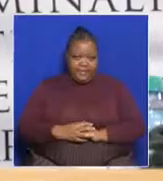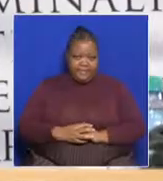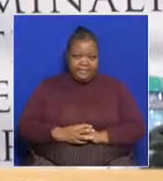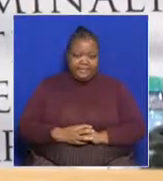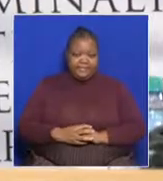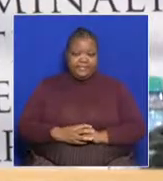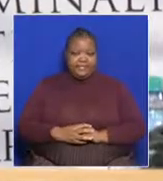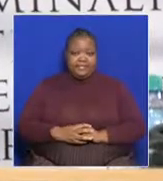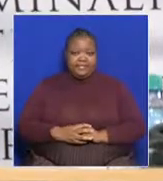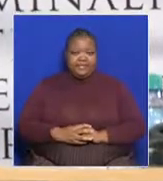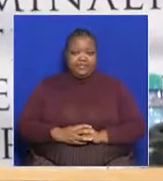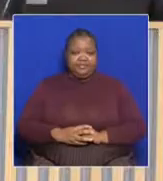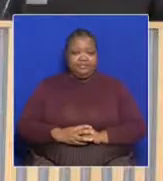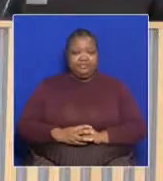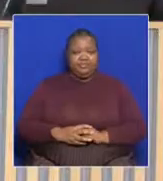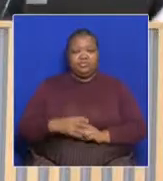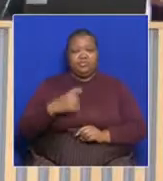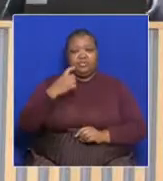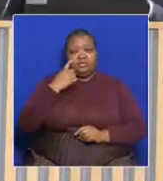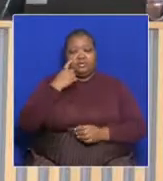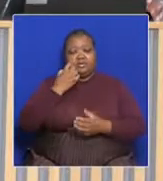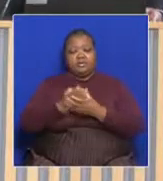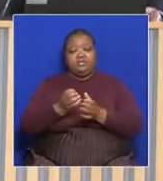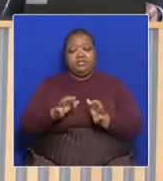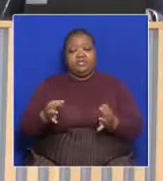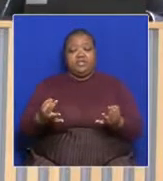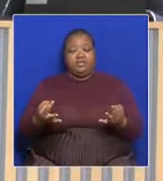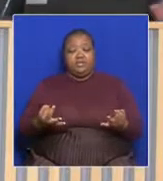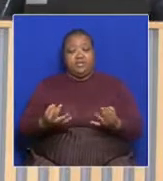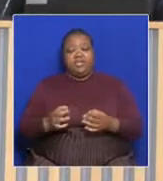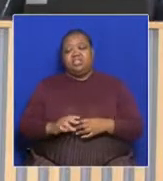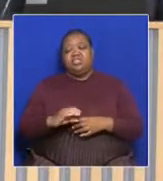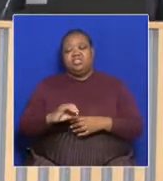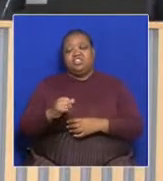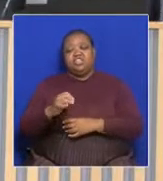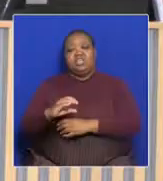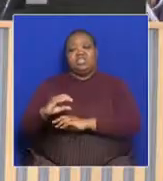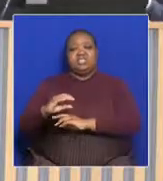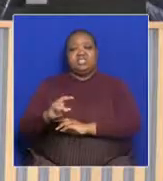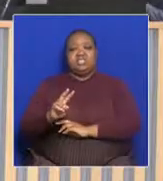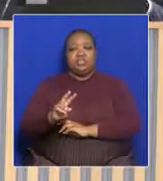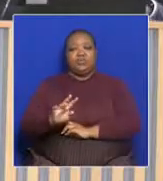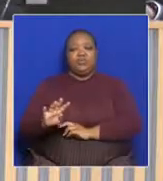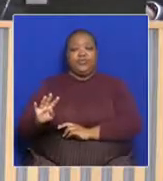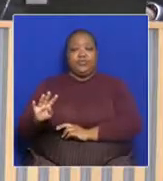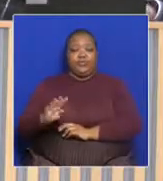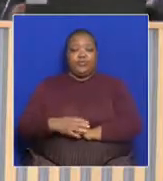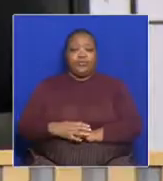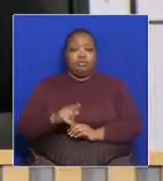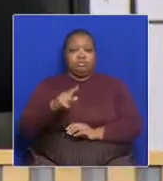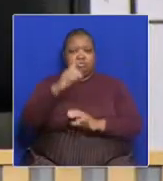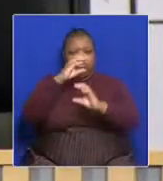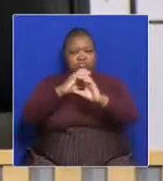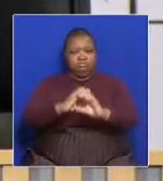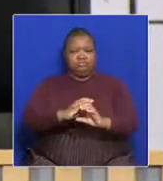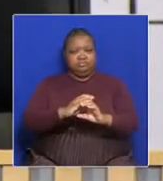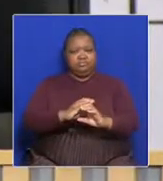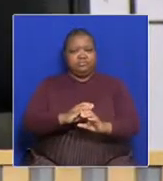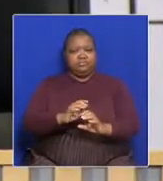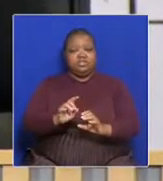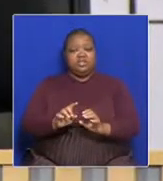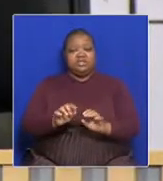exhibit number CJC 244, and in particular to draw your attention to 656,